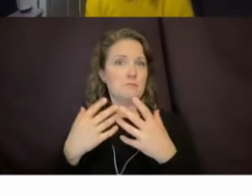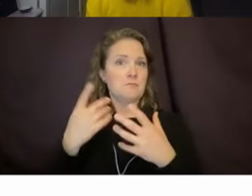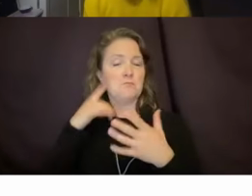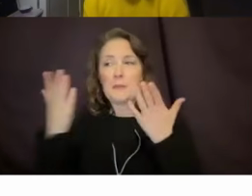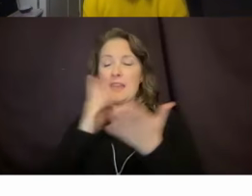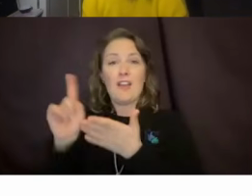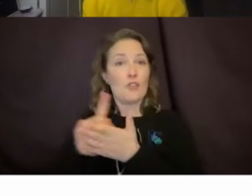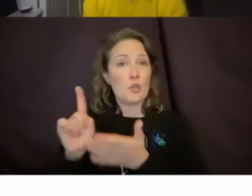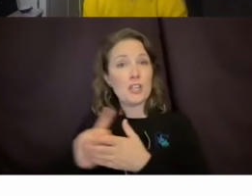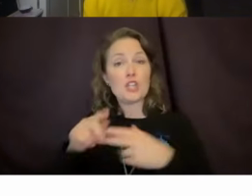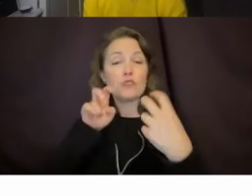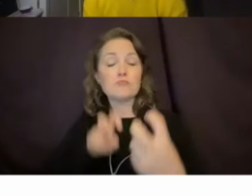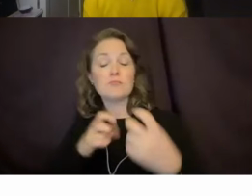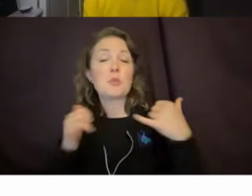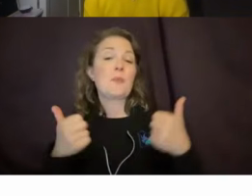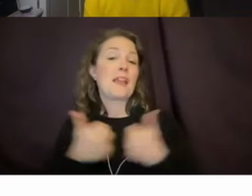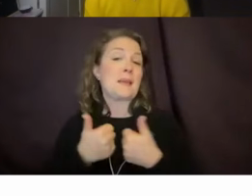game, and every time,